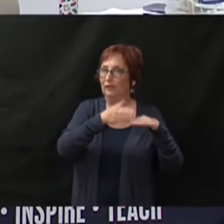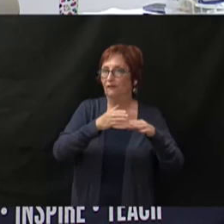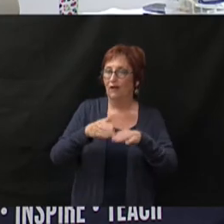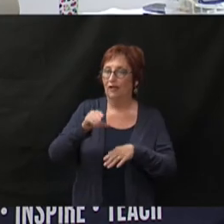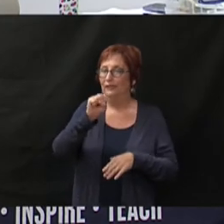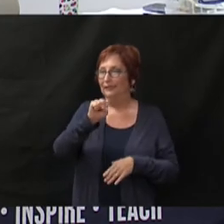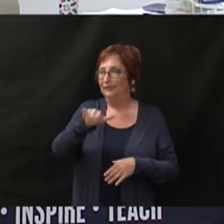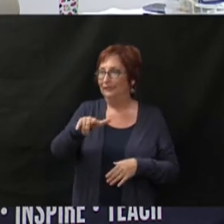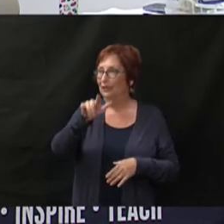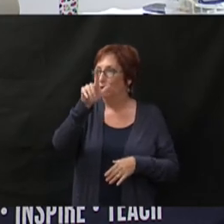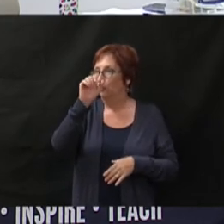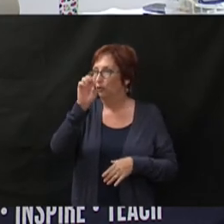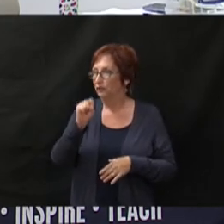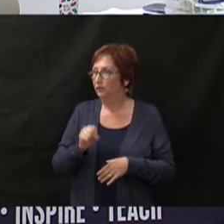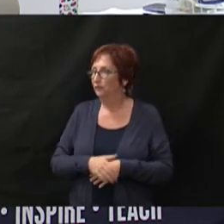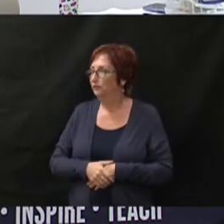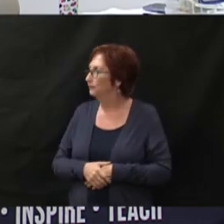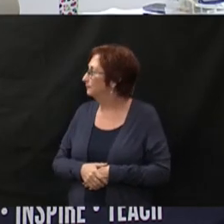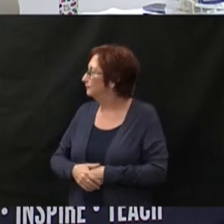between.